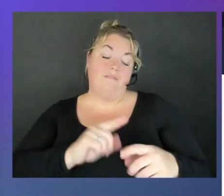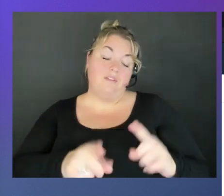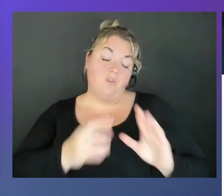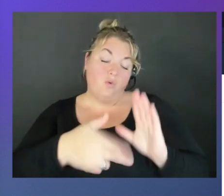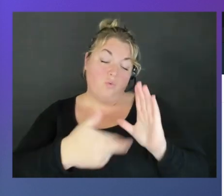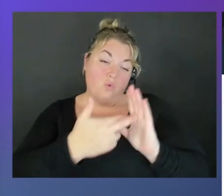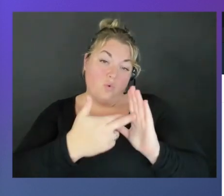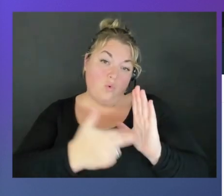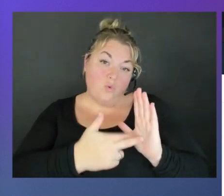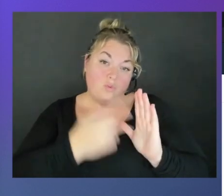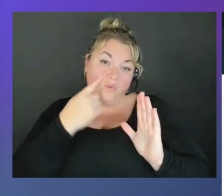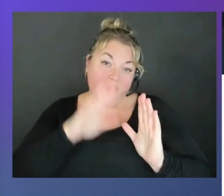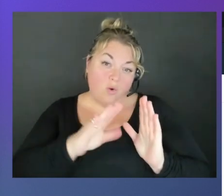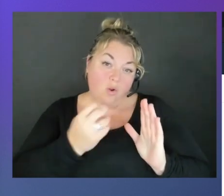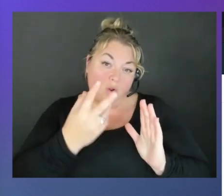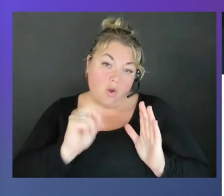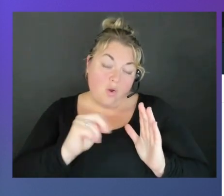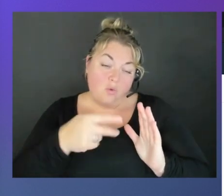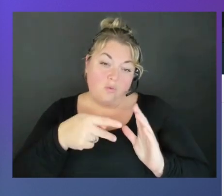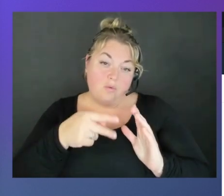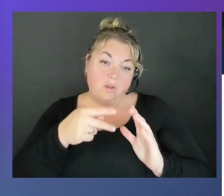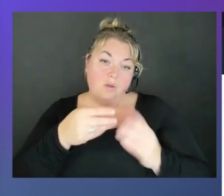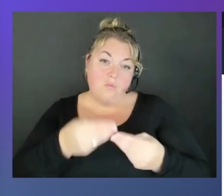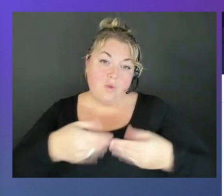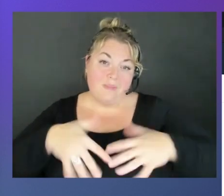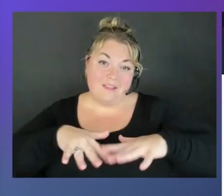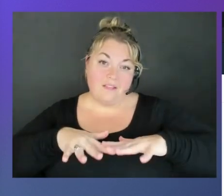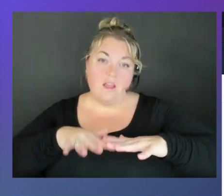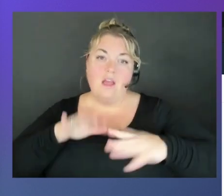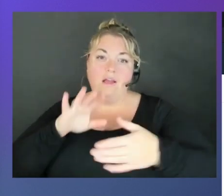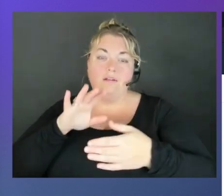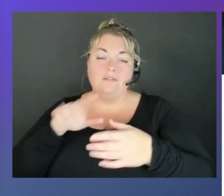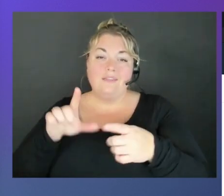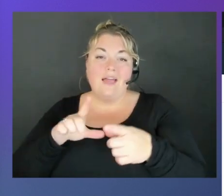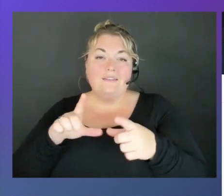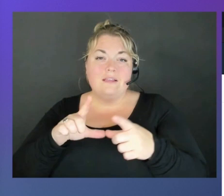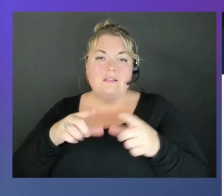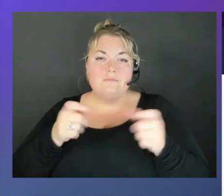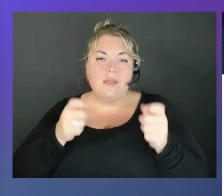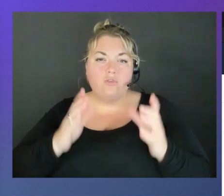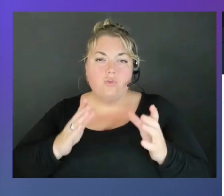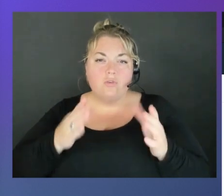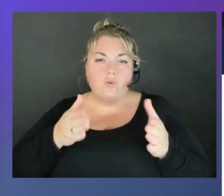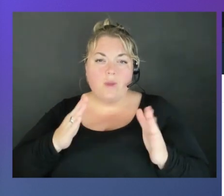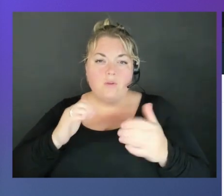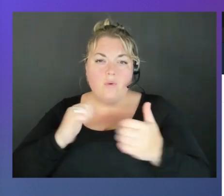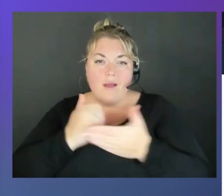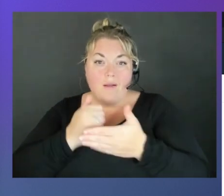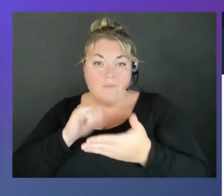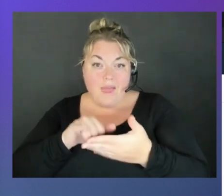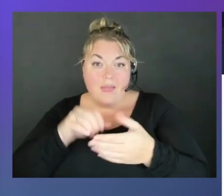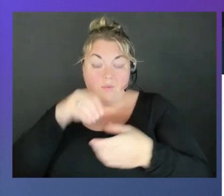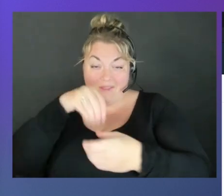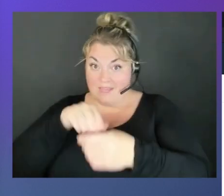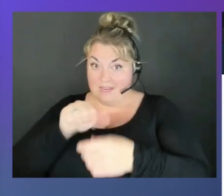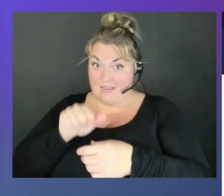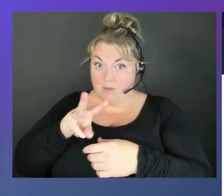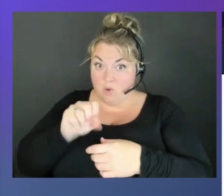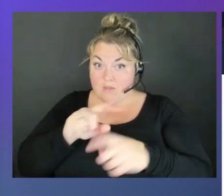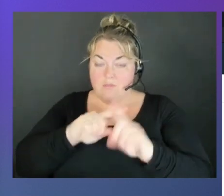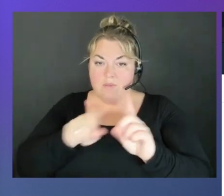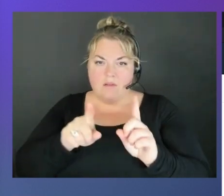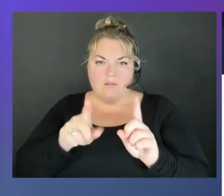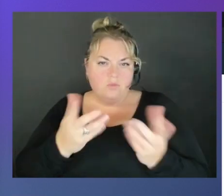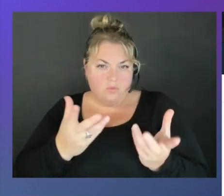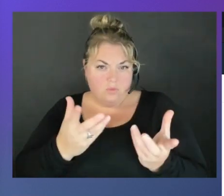on-premises. What can we do? License Manager is a way to help that within AWS, but sounds like you're going to give us some